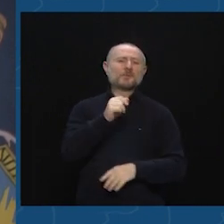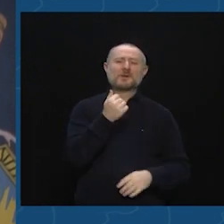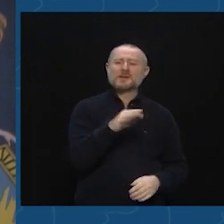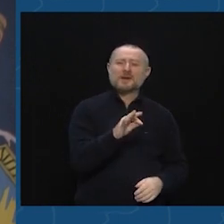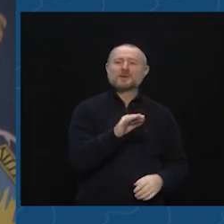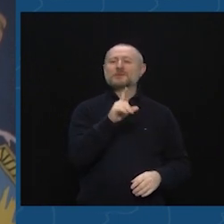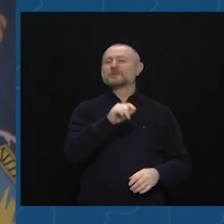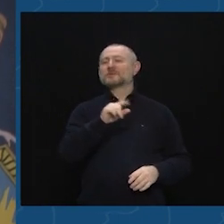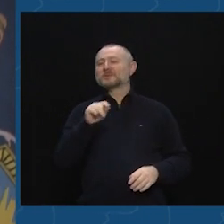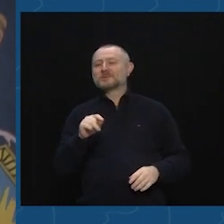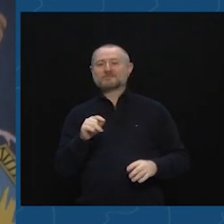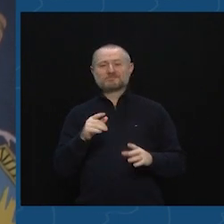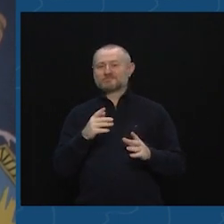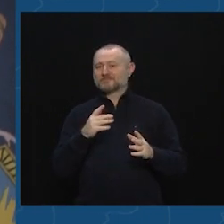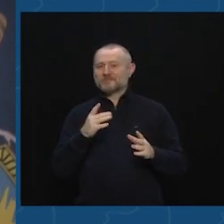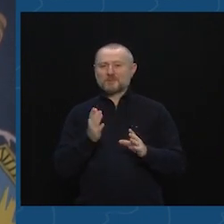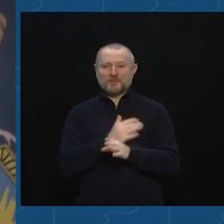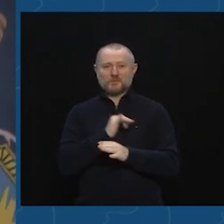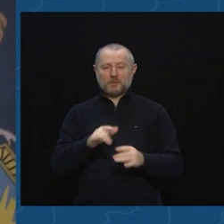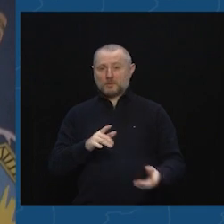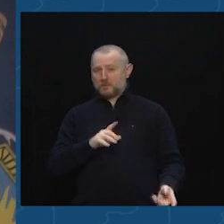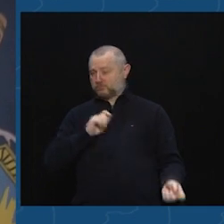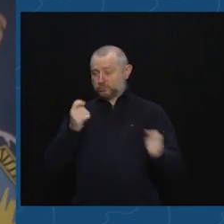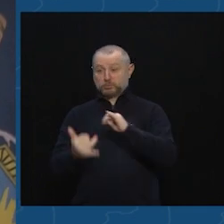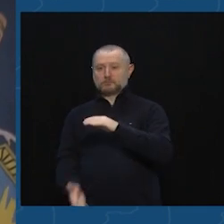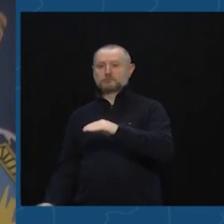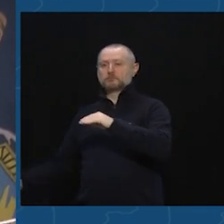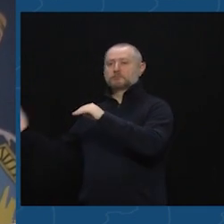going to welcome them. They've traveled great distance, but thank you, everybody, for